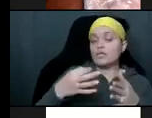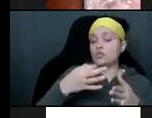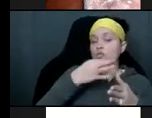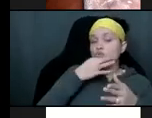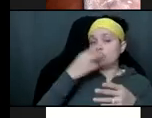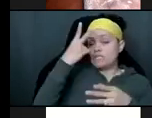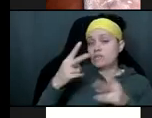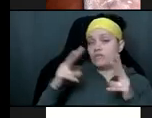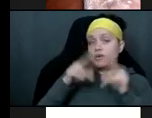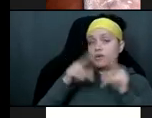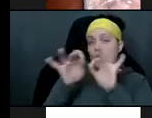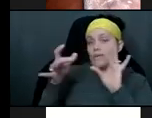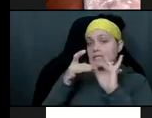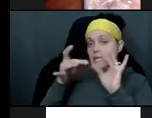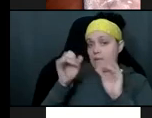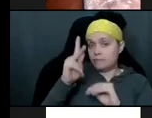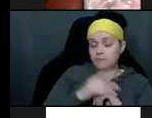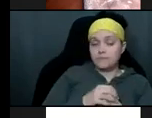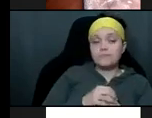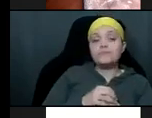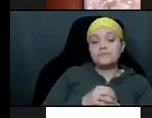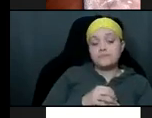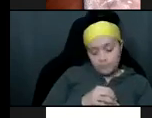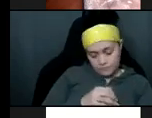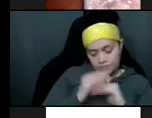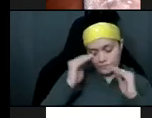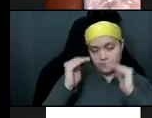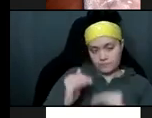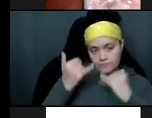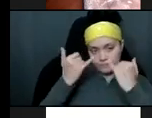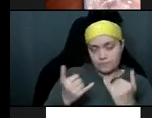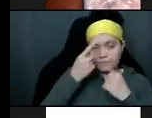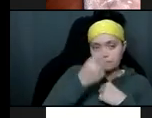important statement. All right, now let's go on from there.